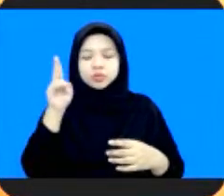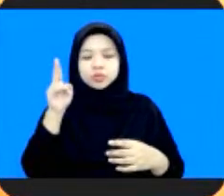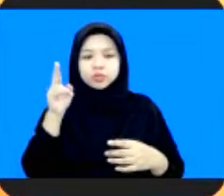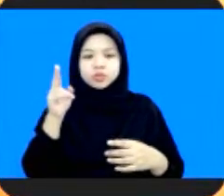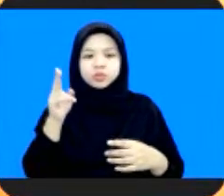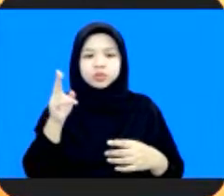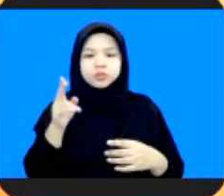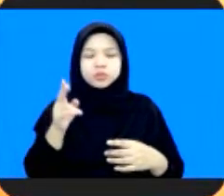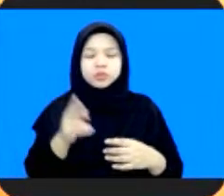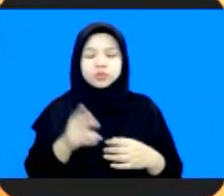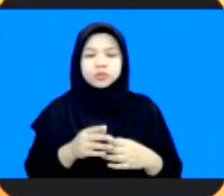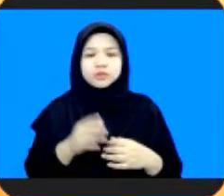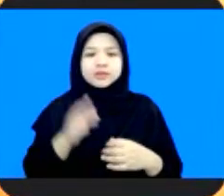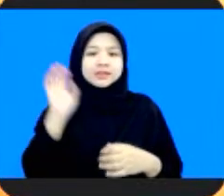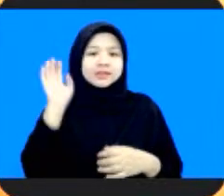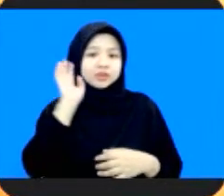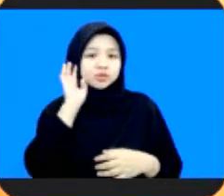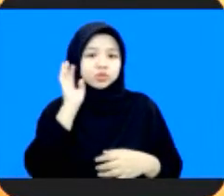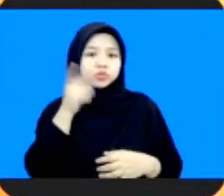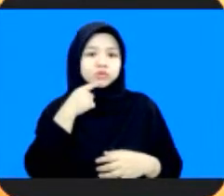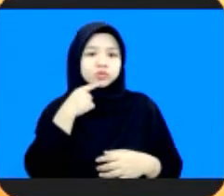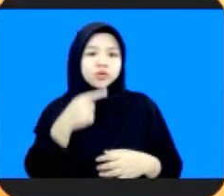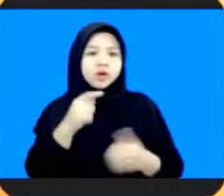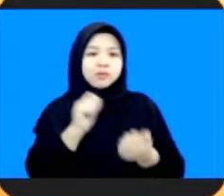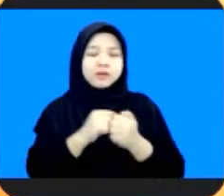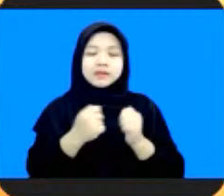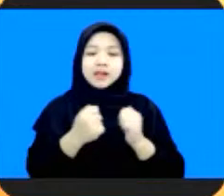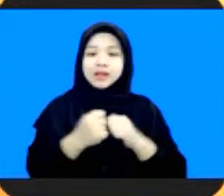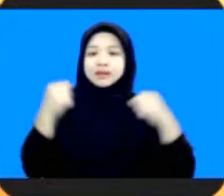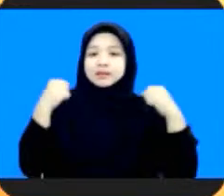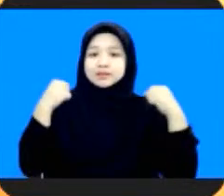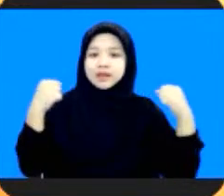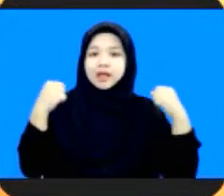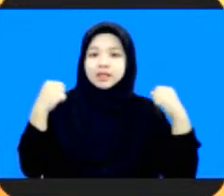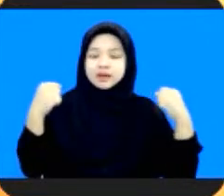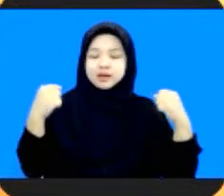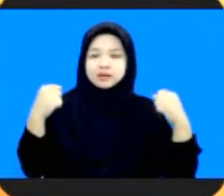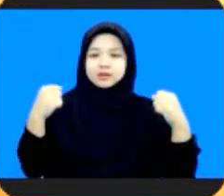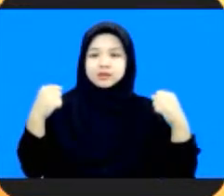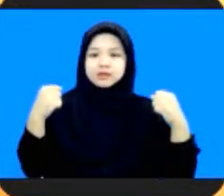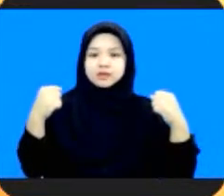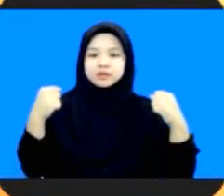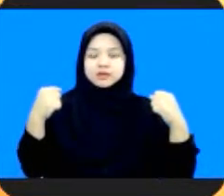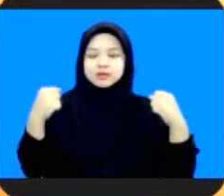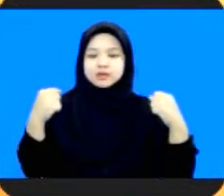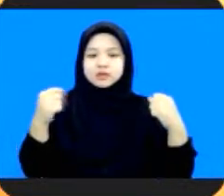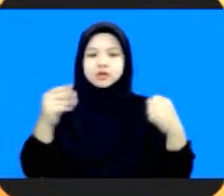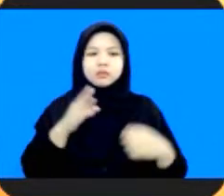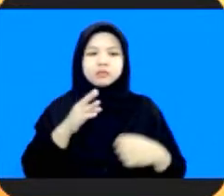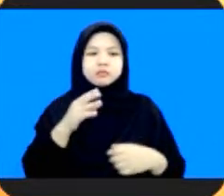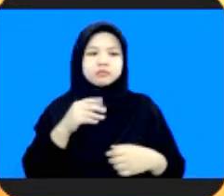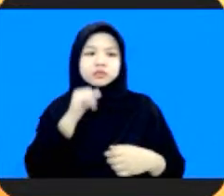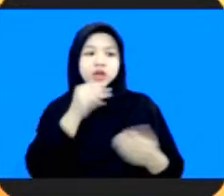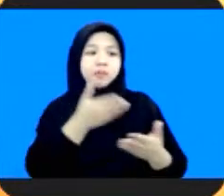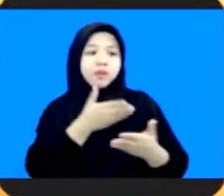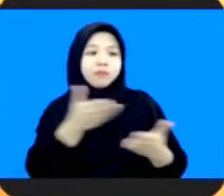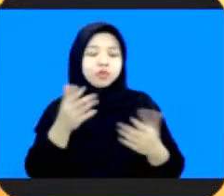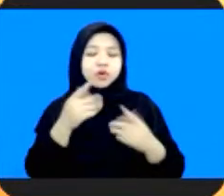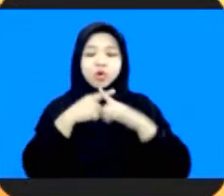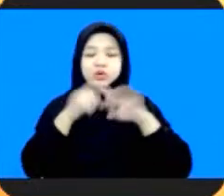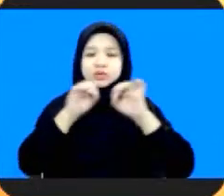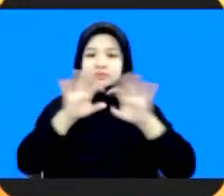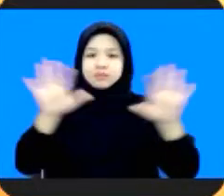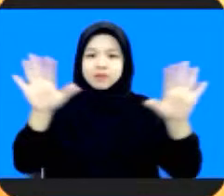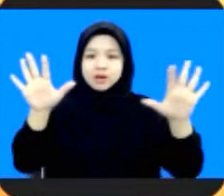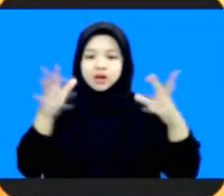the people or agency or whoever spread the hoax and misinformation, they clearly gain a lot